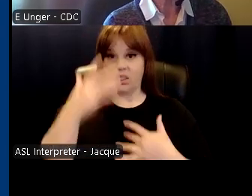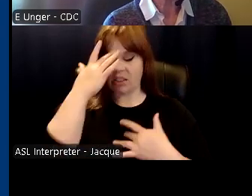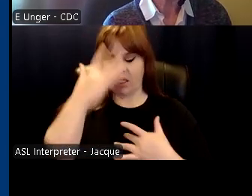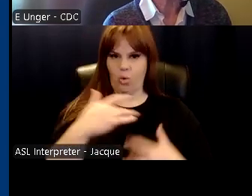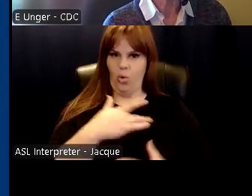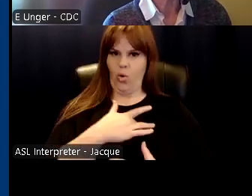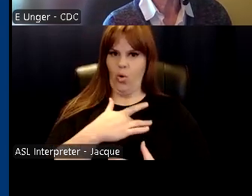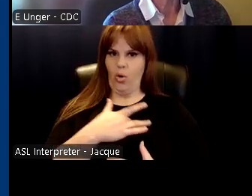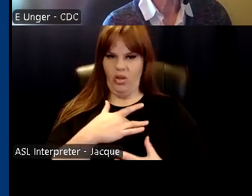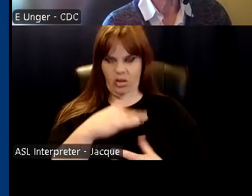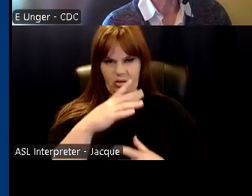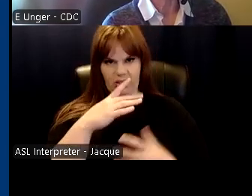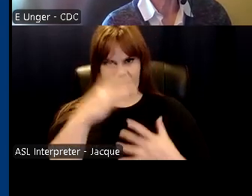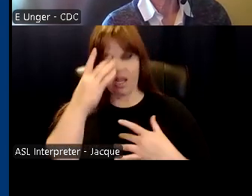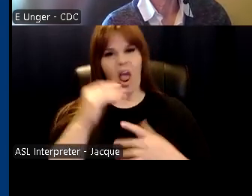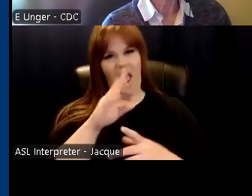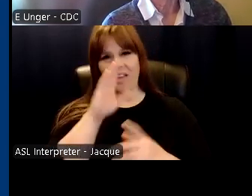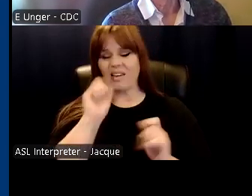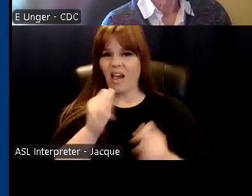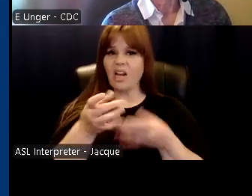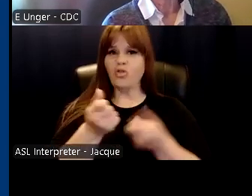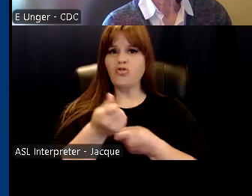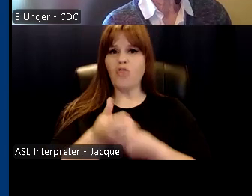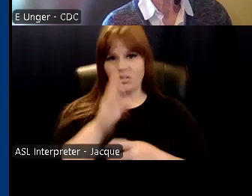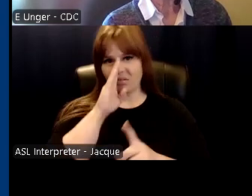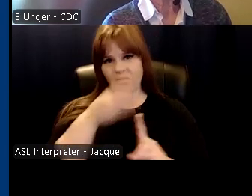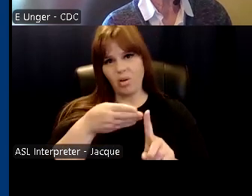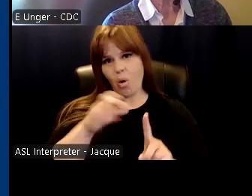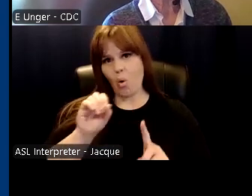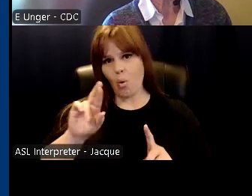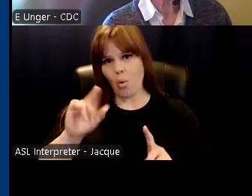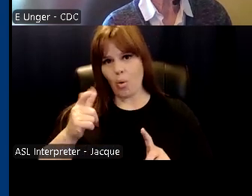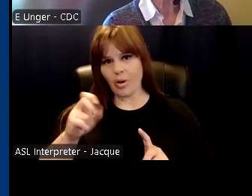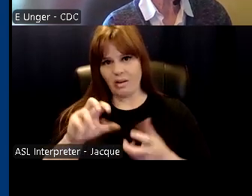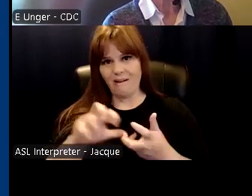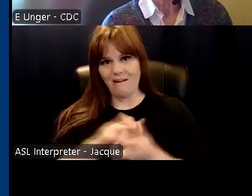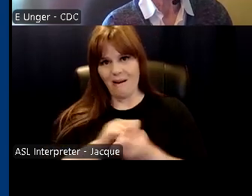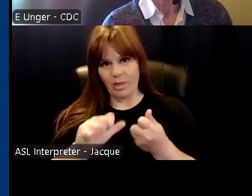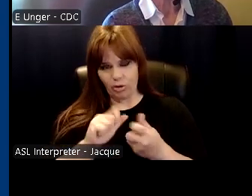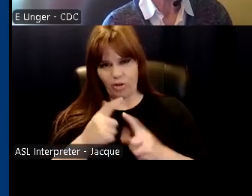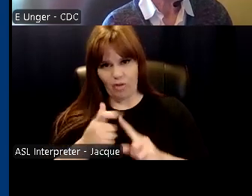direct organ damage from the infection. Group 2 conditions, such as